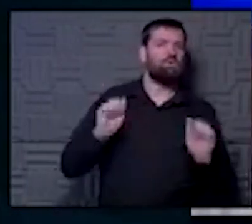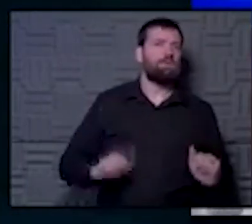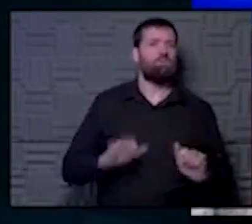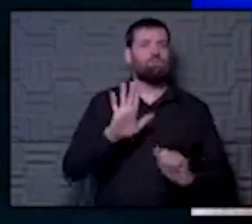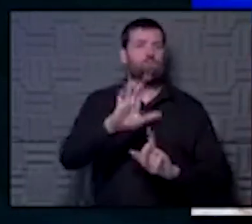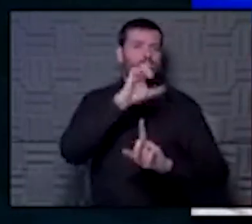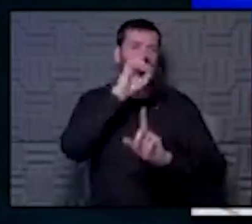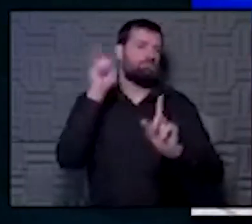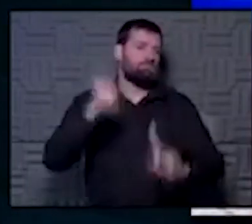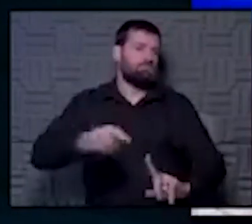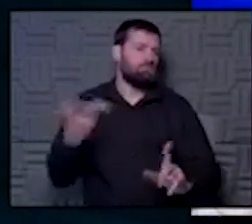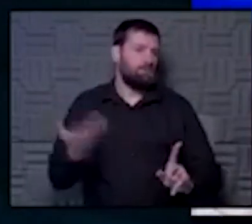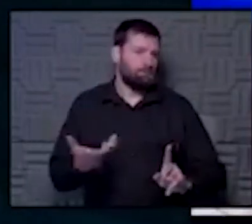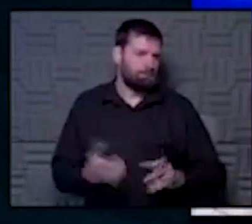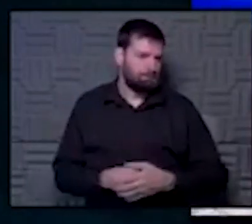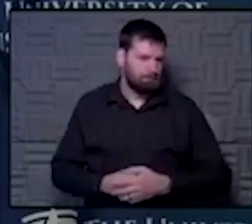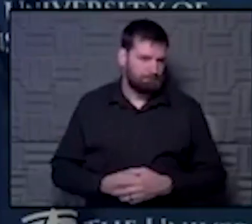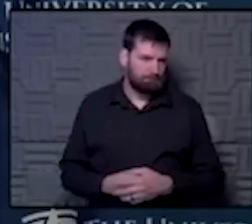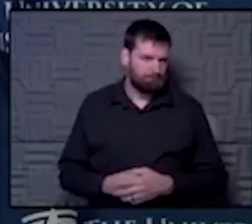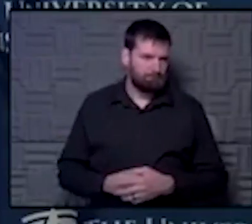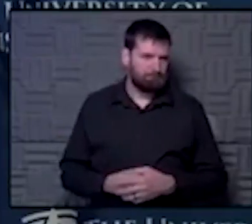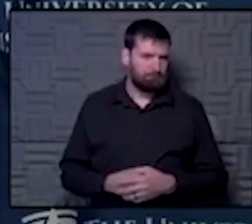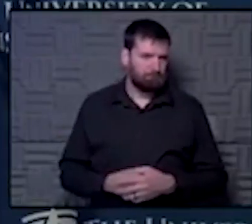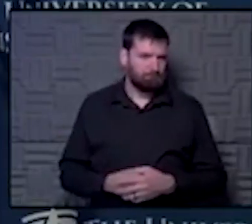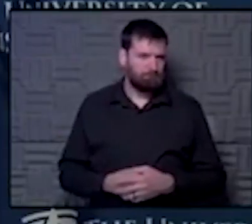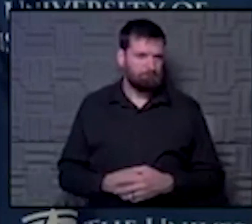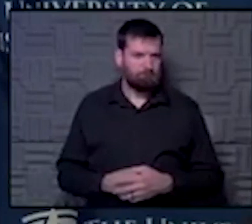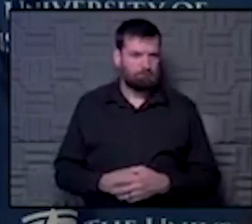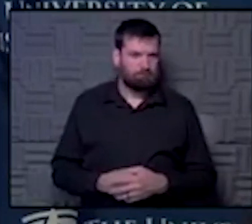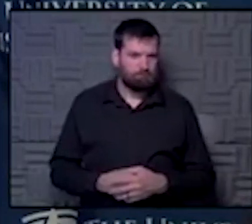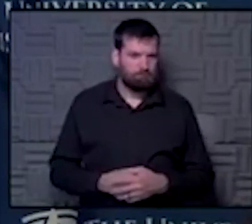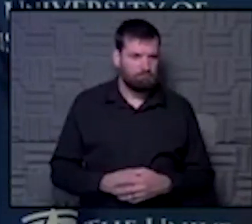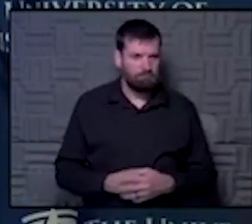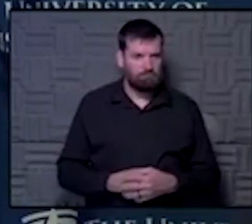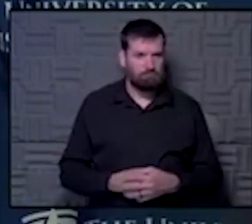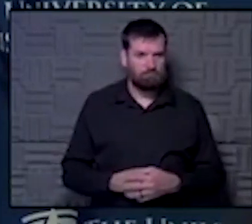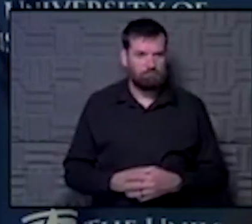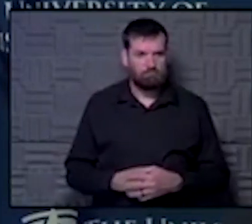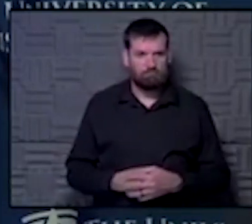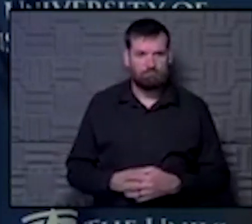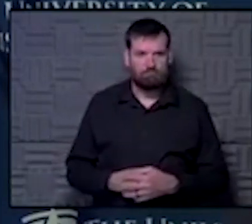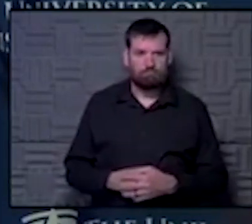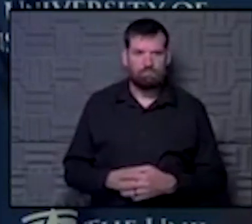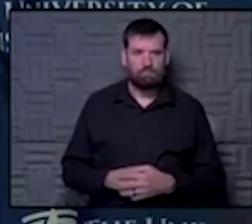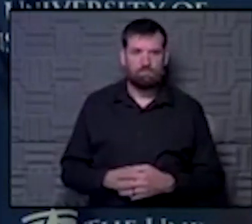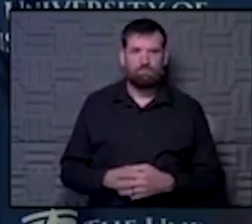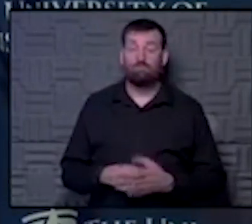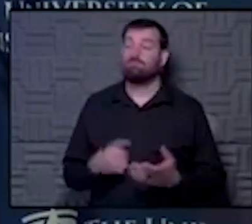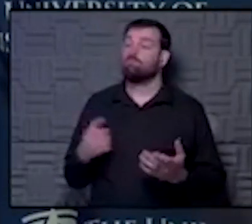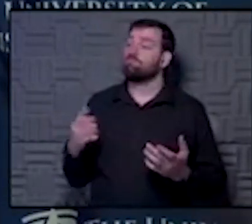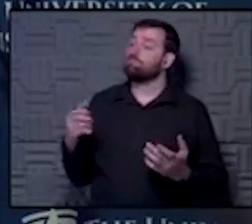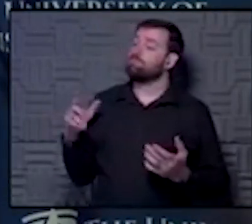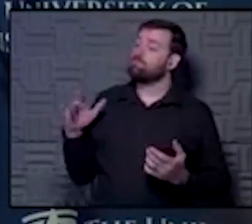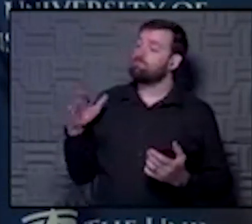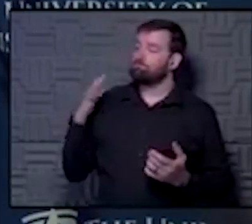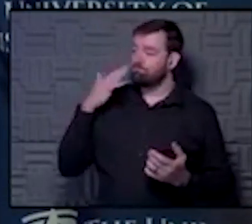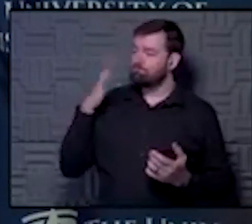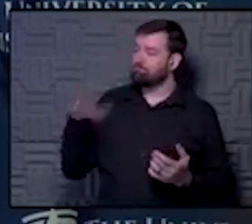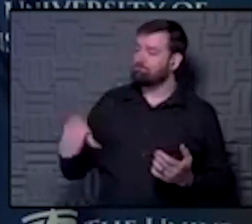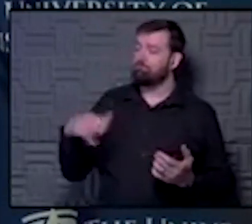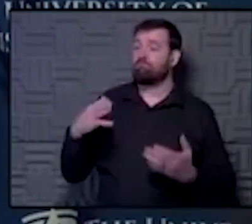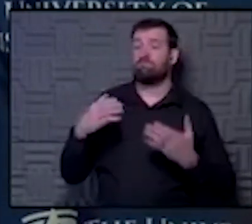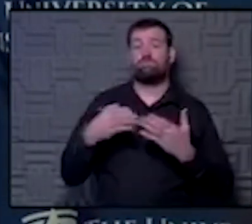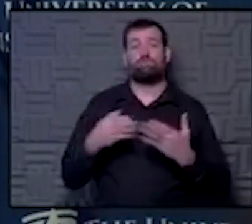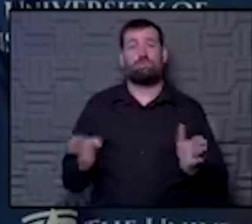target oxygen range for these COVID patients? What O2 saturation? Well, in